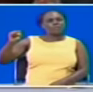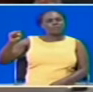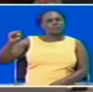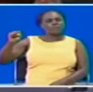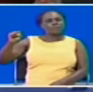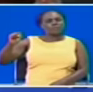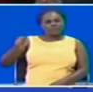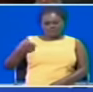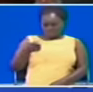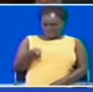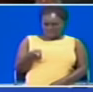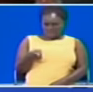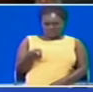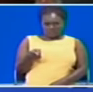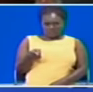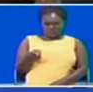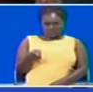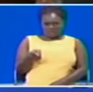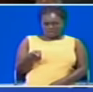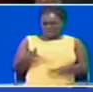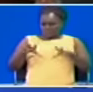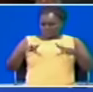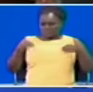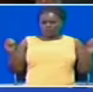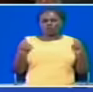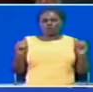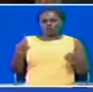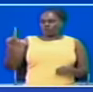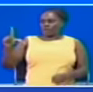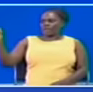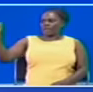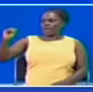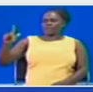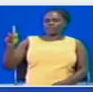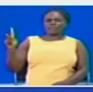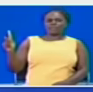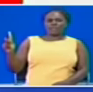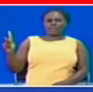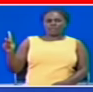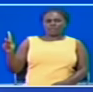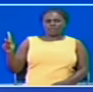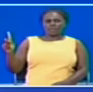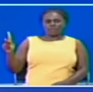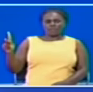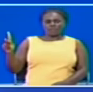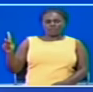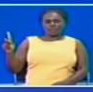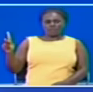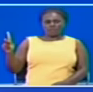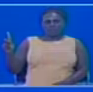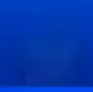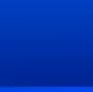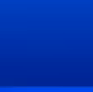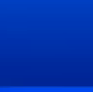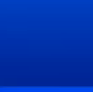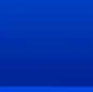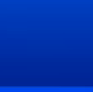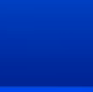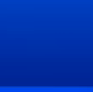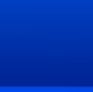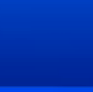That statement, however, not going down well with the Law Society of Kenya, who through their chairman, Isaac Okero, condemned